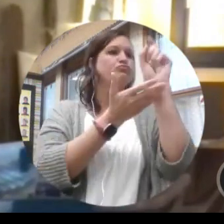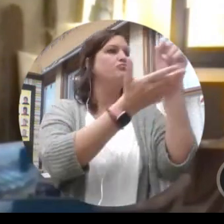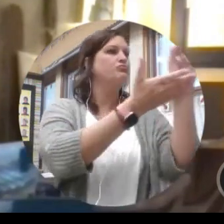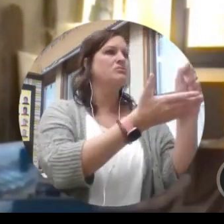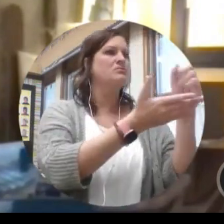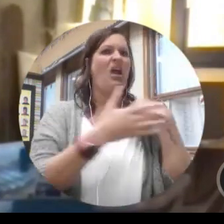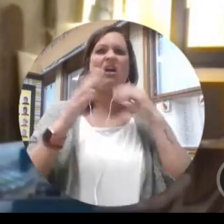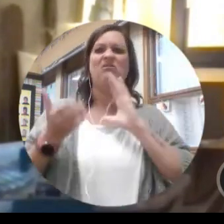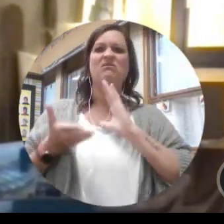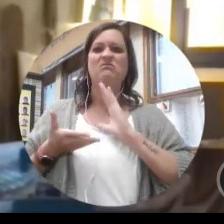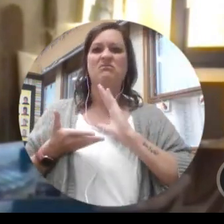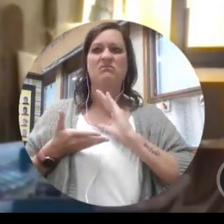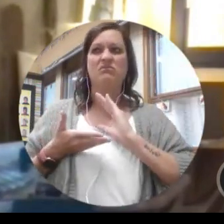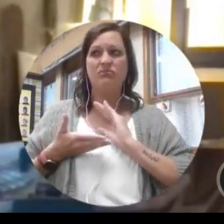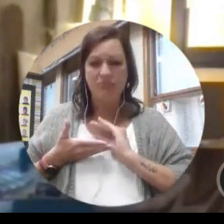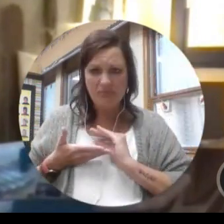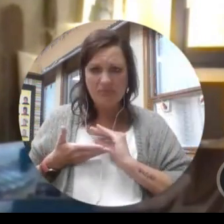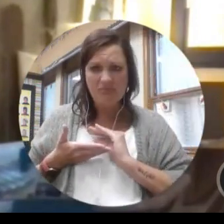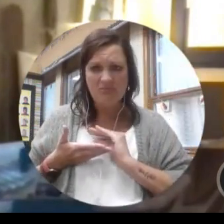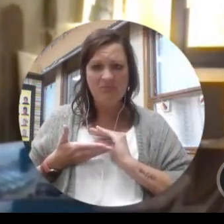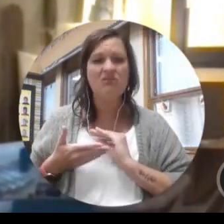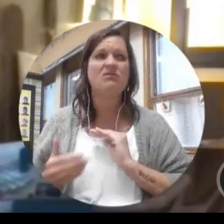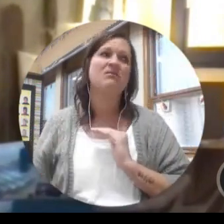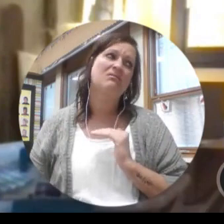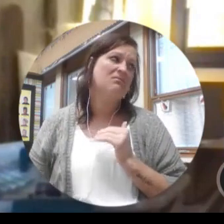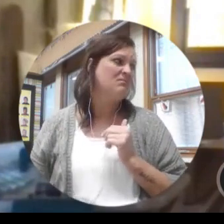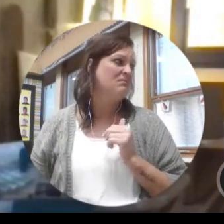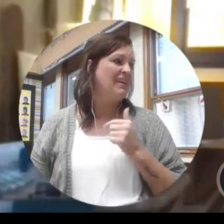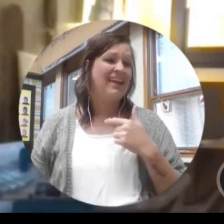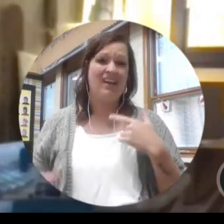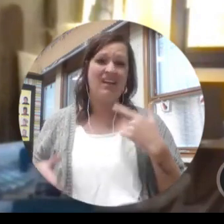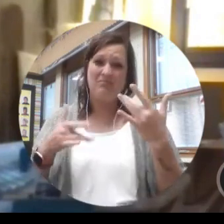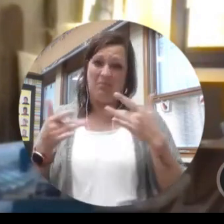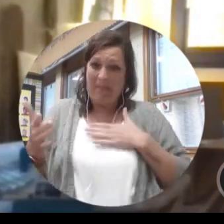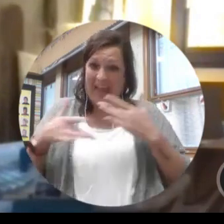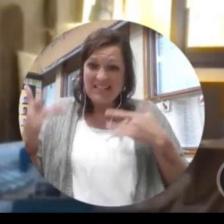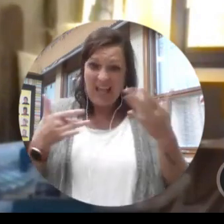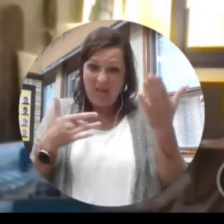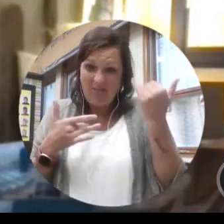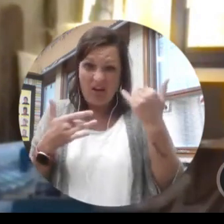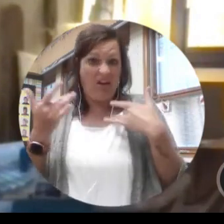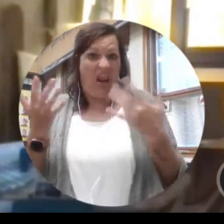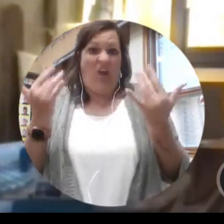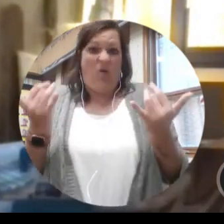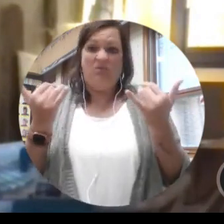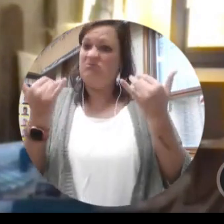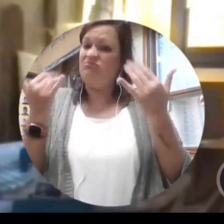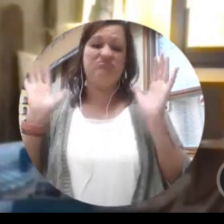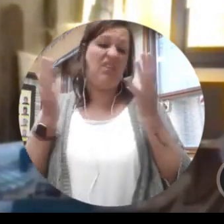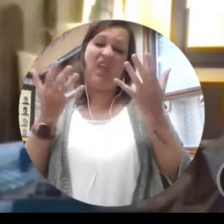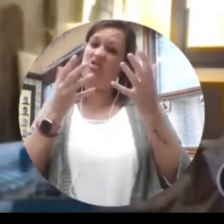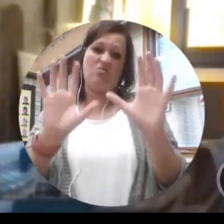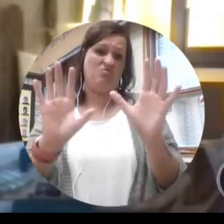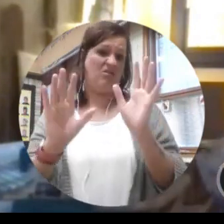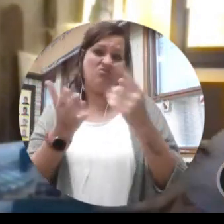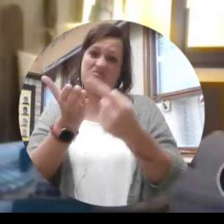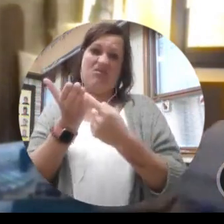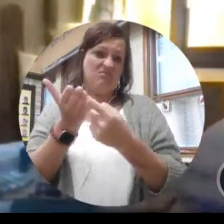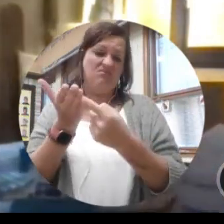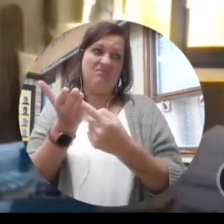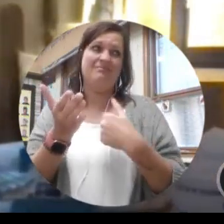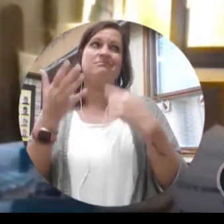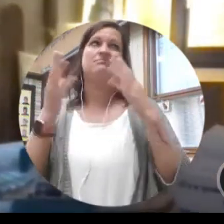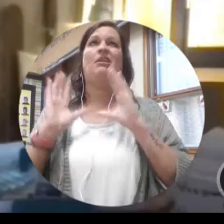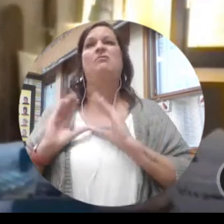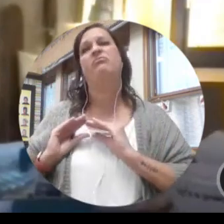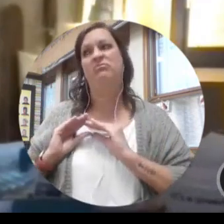it pouring rain outside. Don't worry, I told myself. There will be a right time to talk about the project. To help me learn kids' names, I